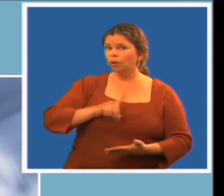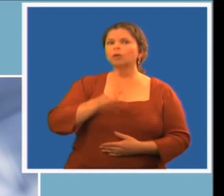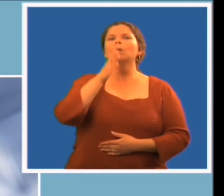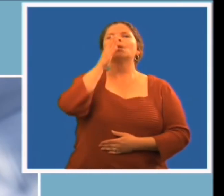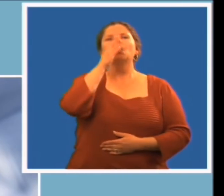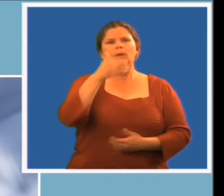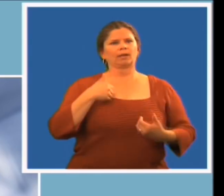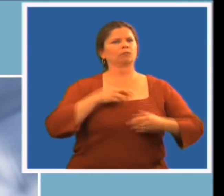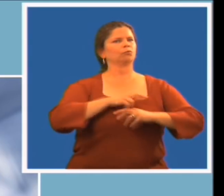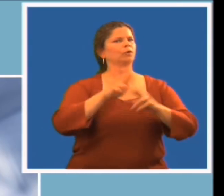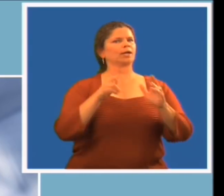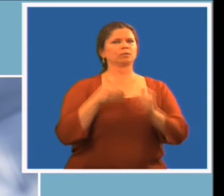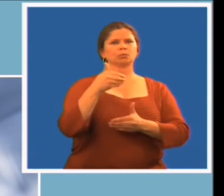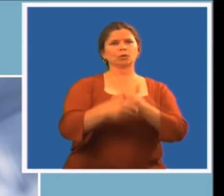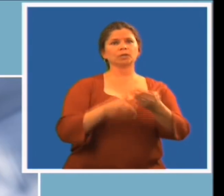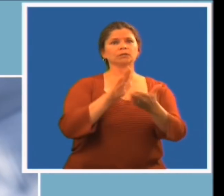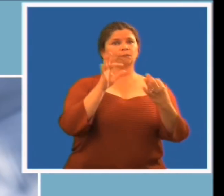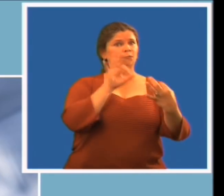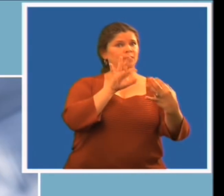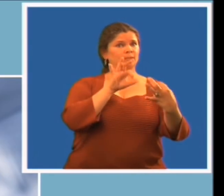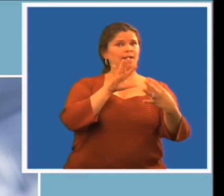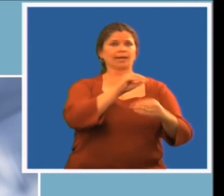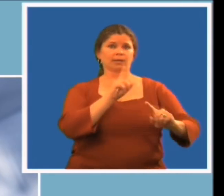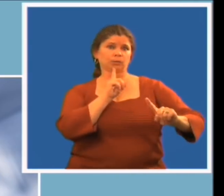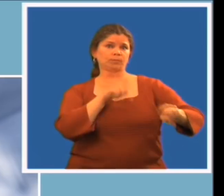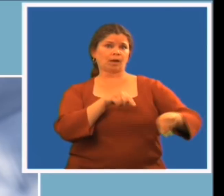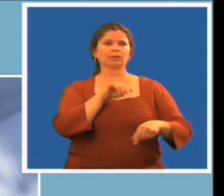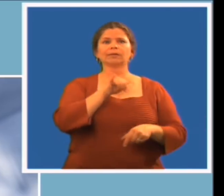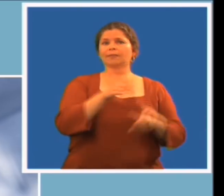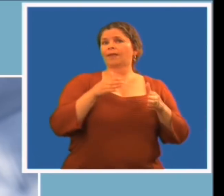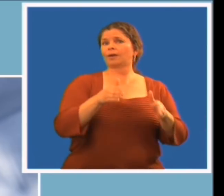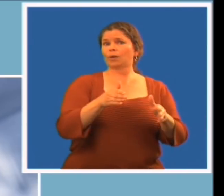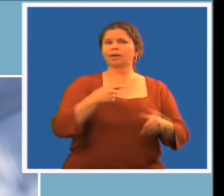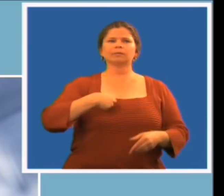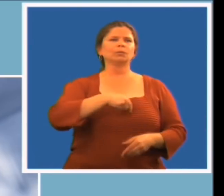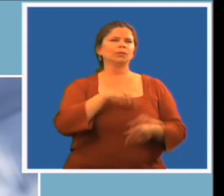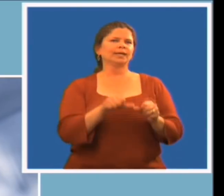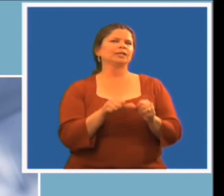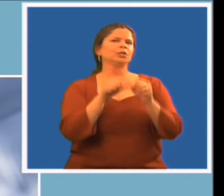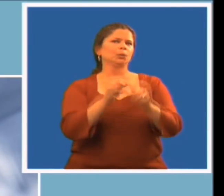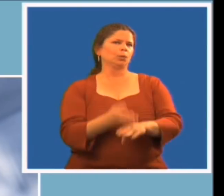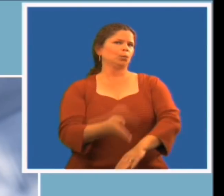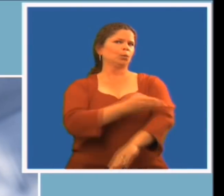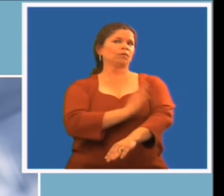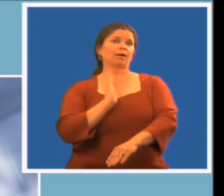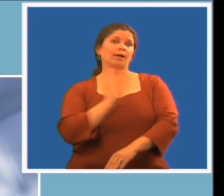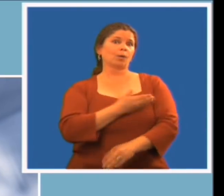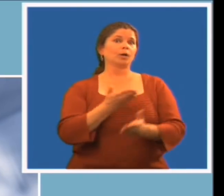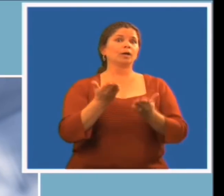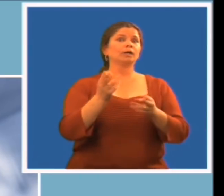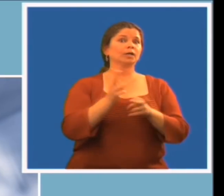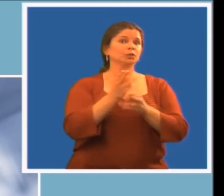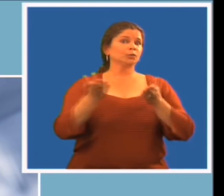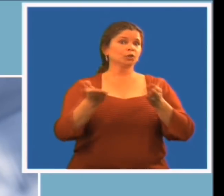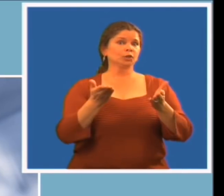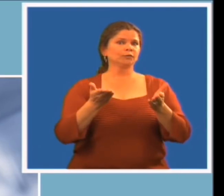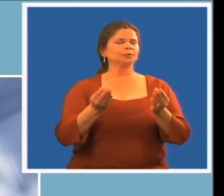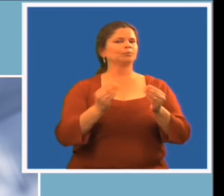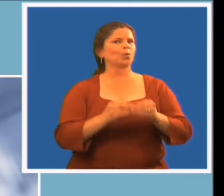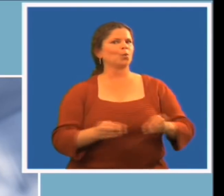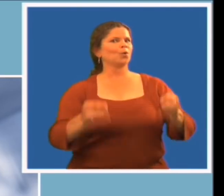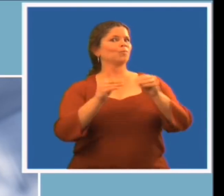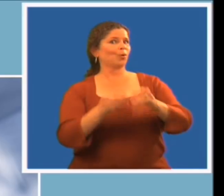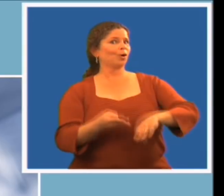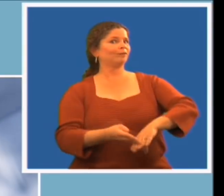Your school board will have a process for feedback and response. In this way, we can improve our customer